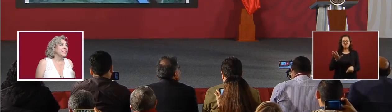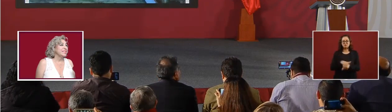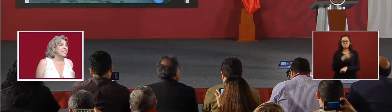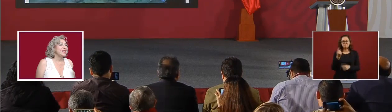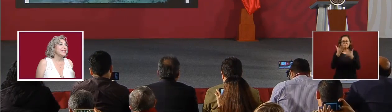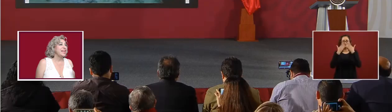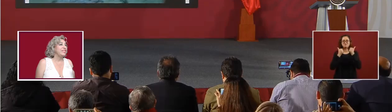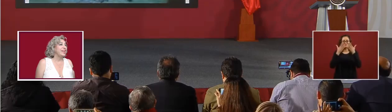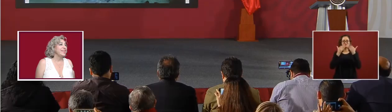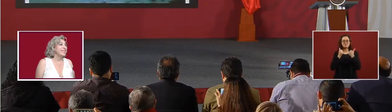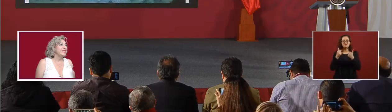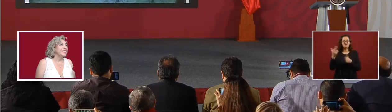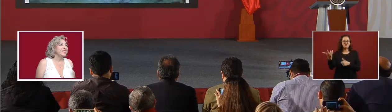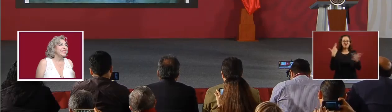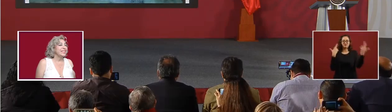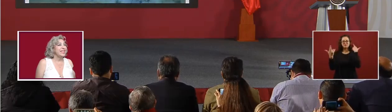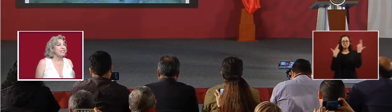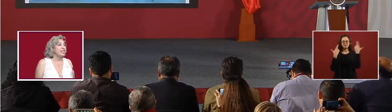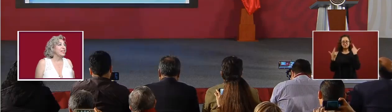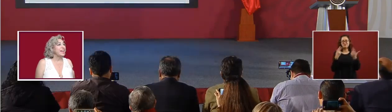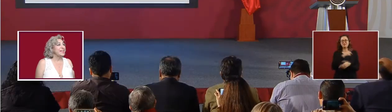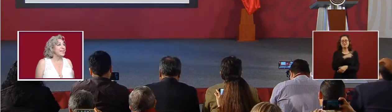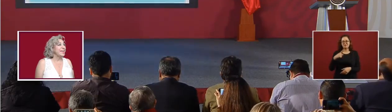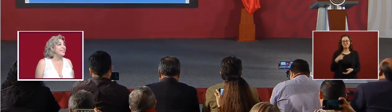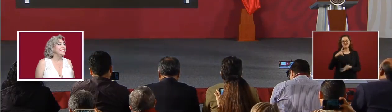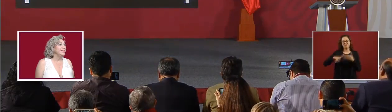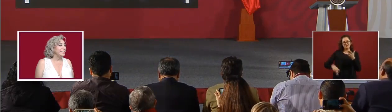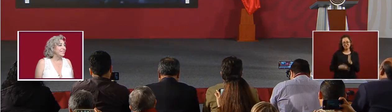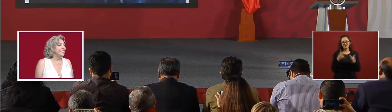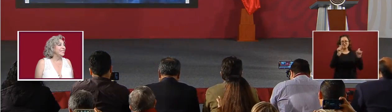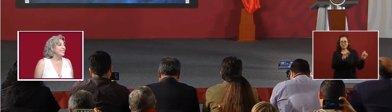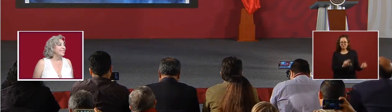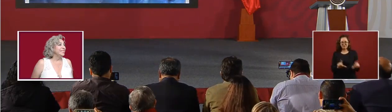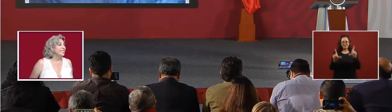because it doesn't have audio you have to look at it again